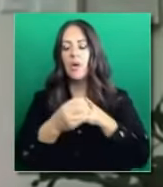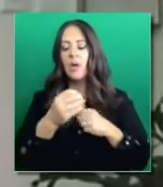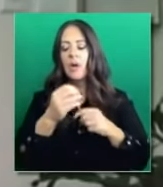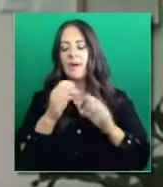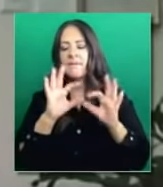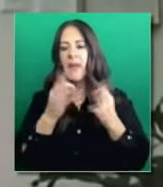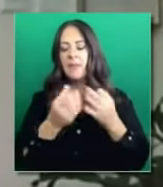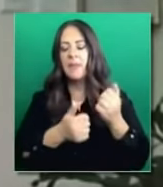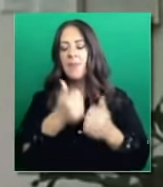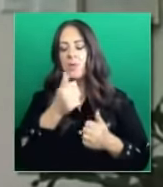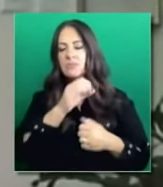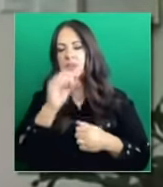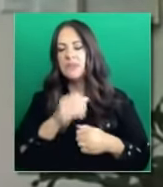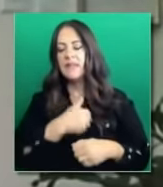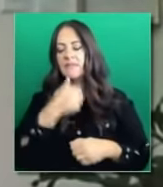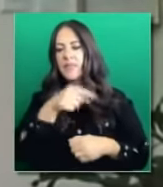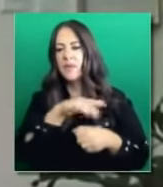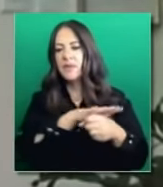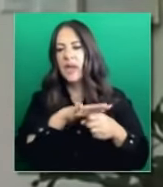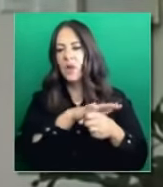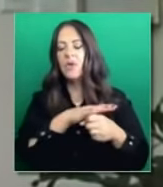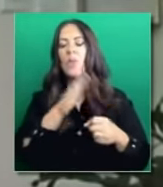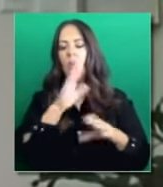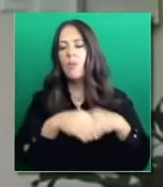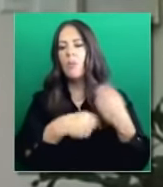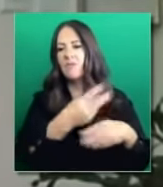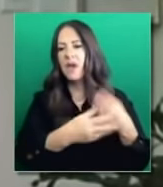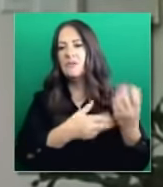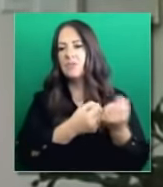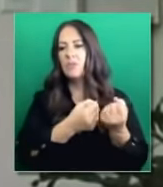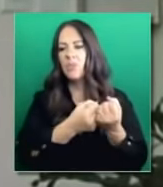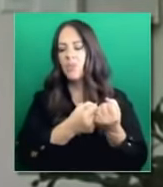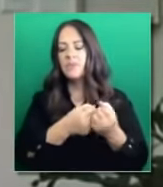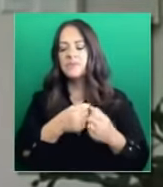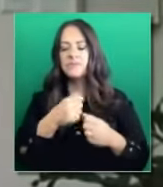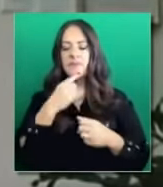that we hope will be facilitative in the interim period of time.